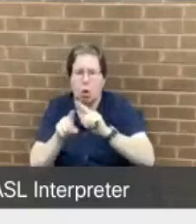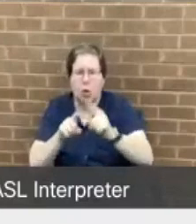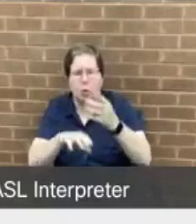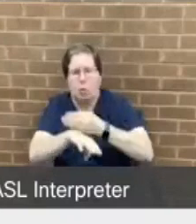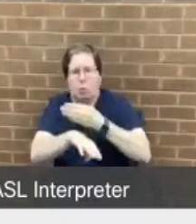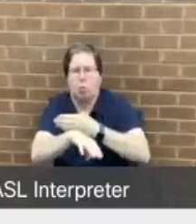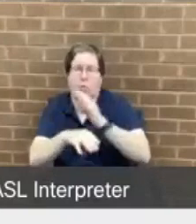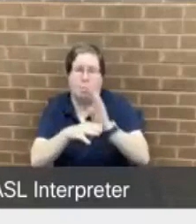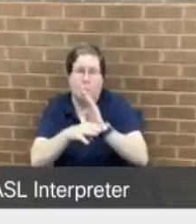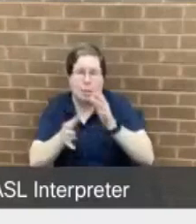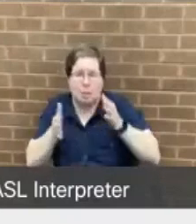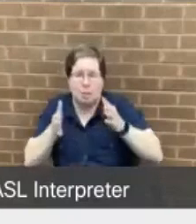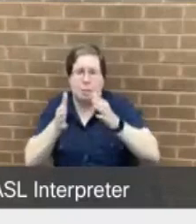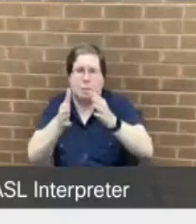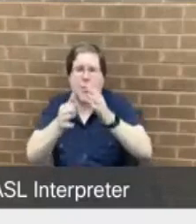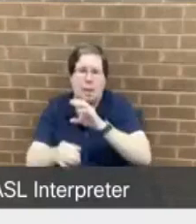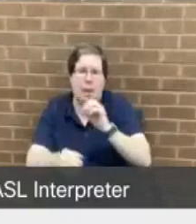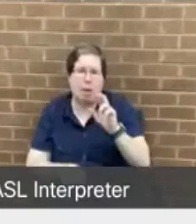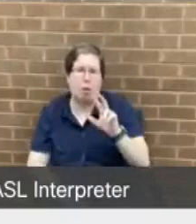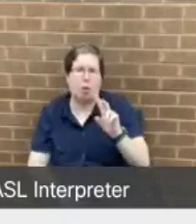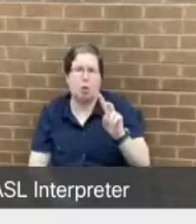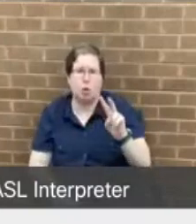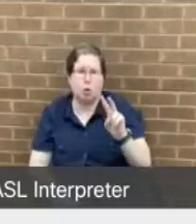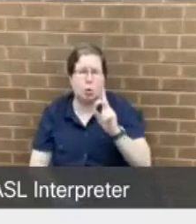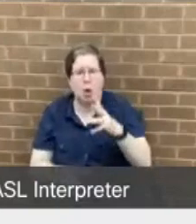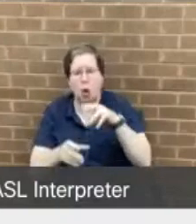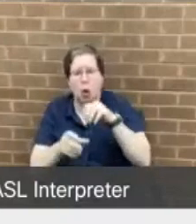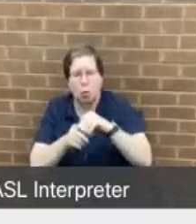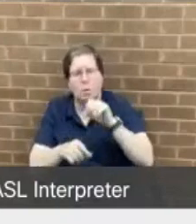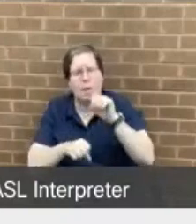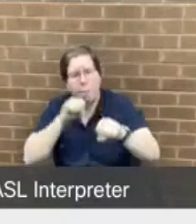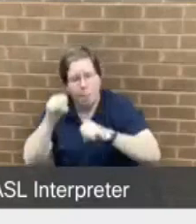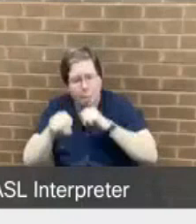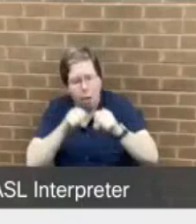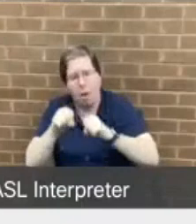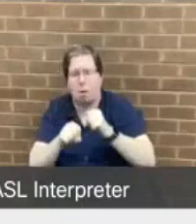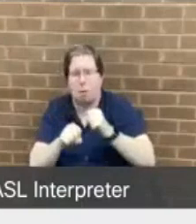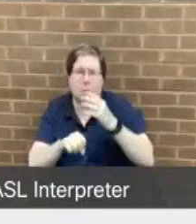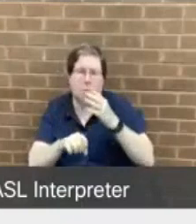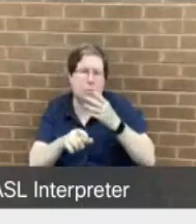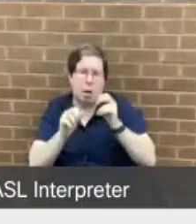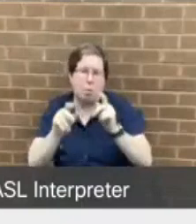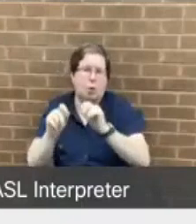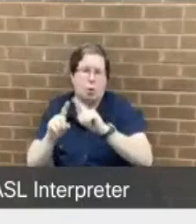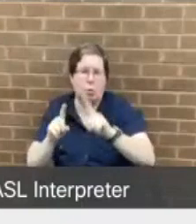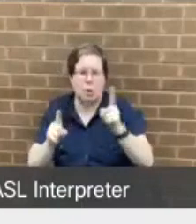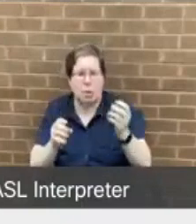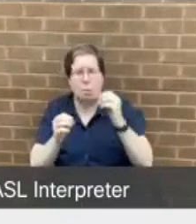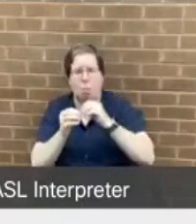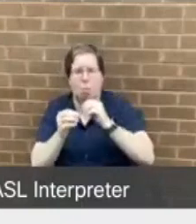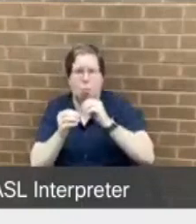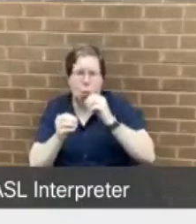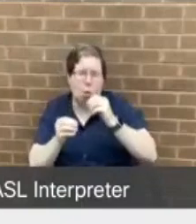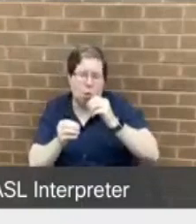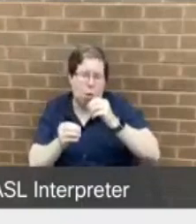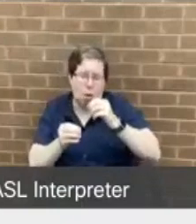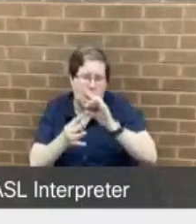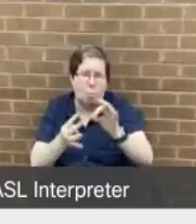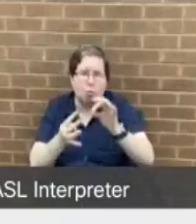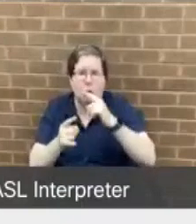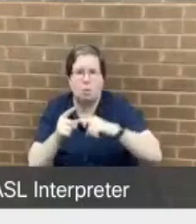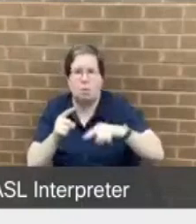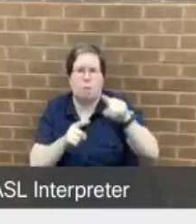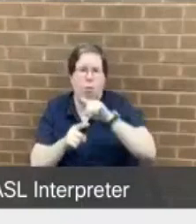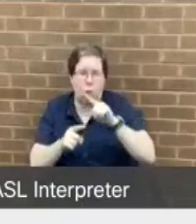along Clarksville Pike and across Maryland 32, increasing bike opportunities and providing expanded transportation options for